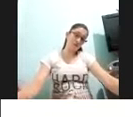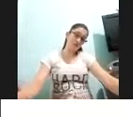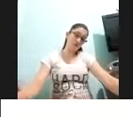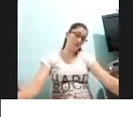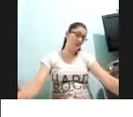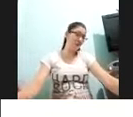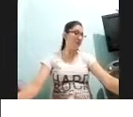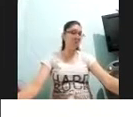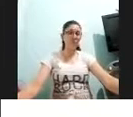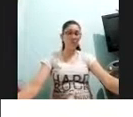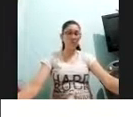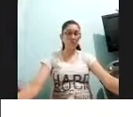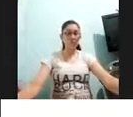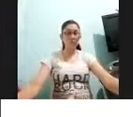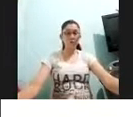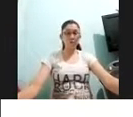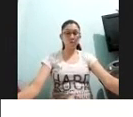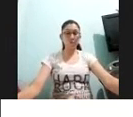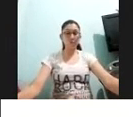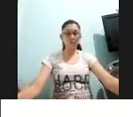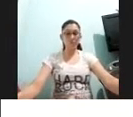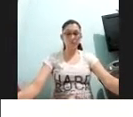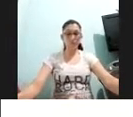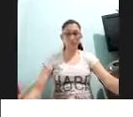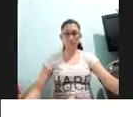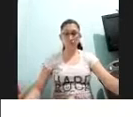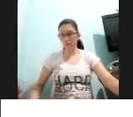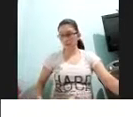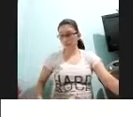Ana. Very good, very good. Excelente. Carlos Arias.